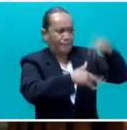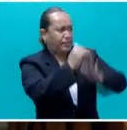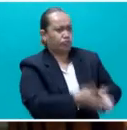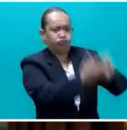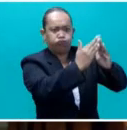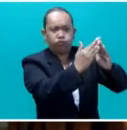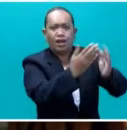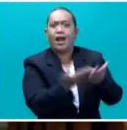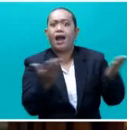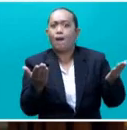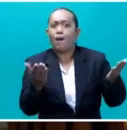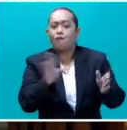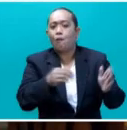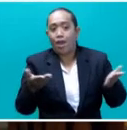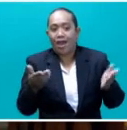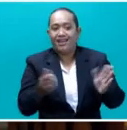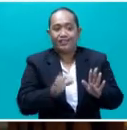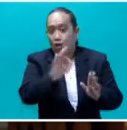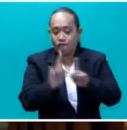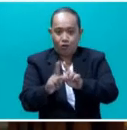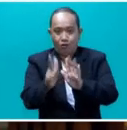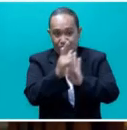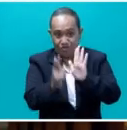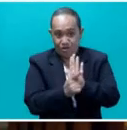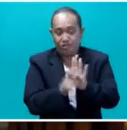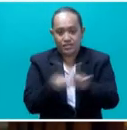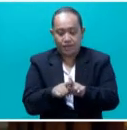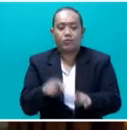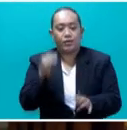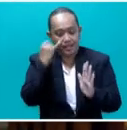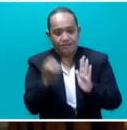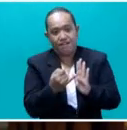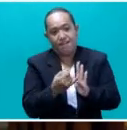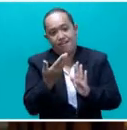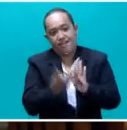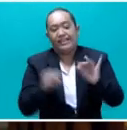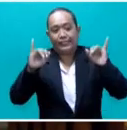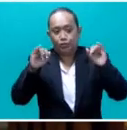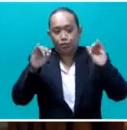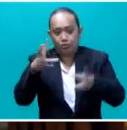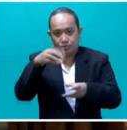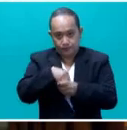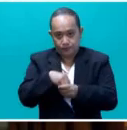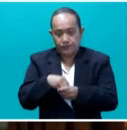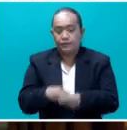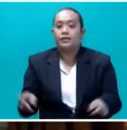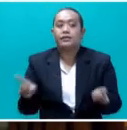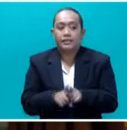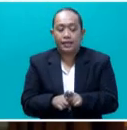area that was identified by the stakeholders. Mr. Speaker, sir, it is